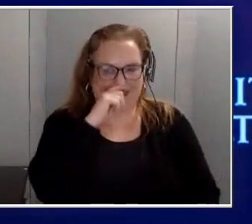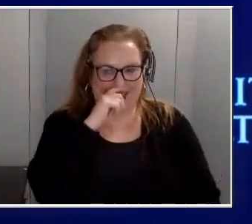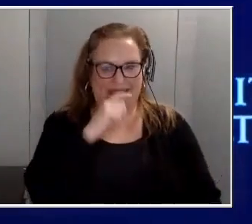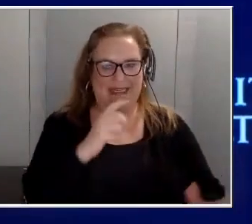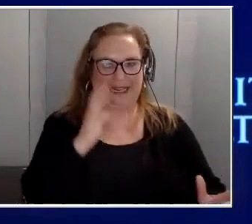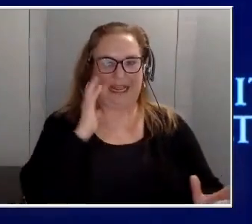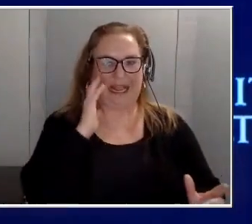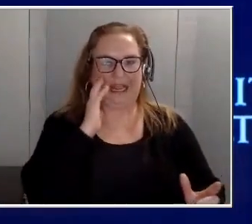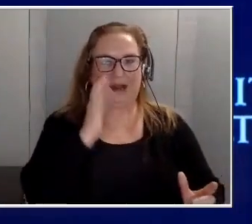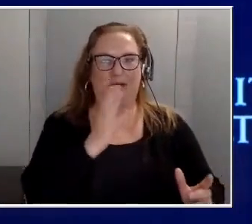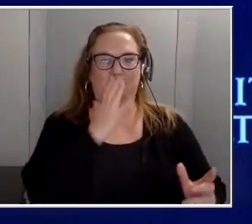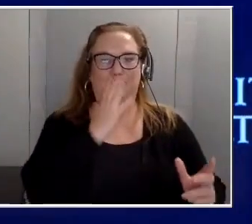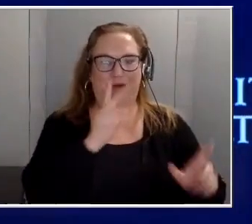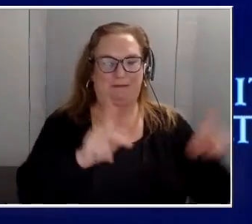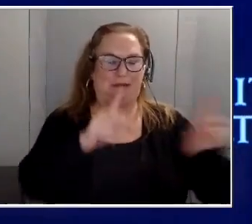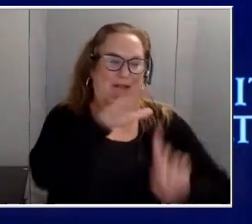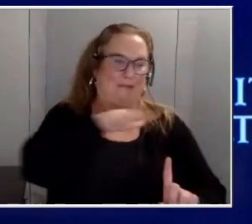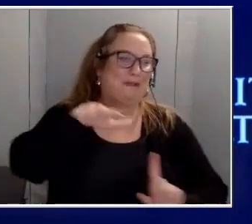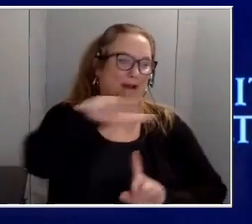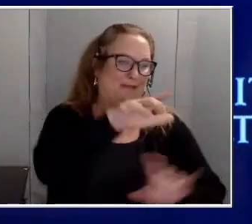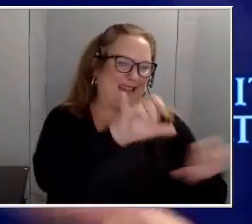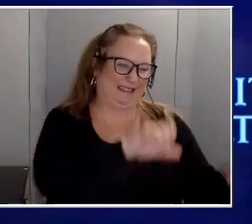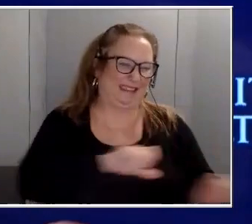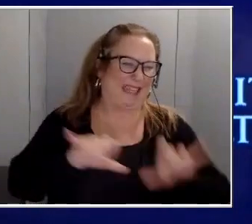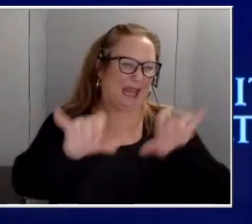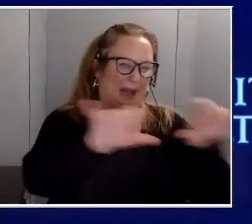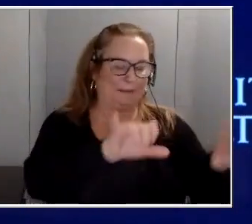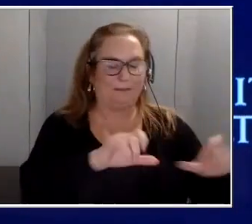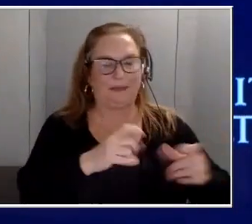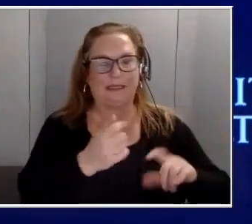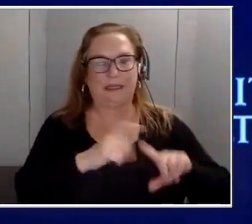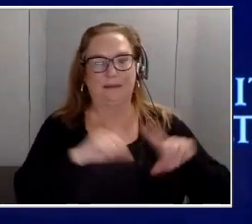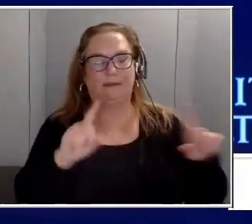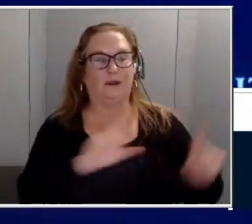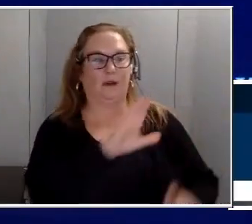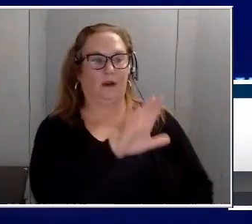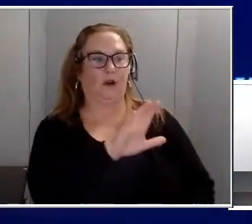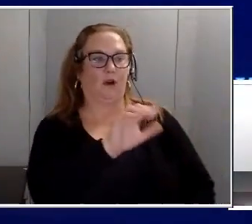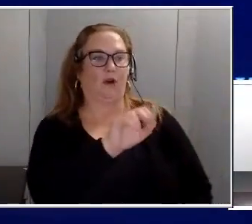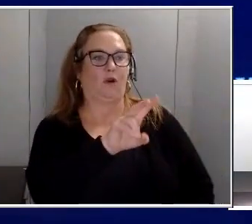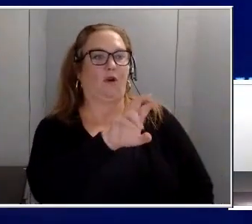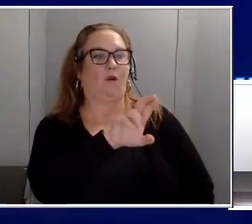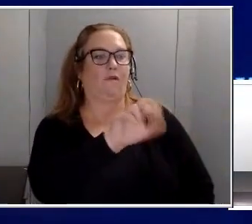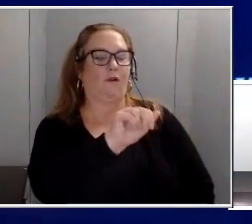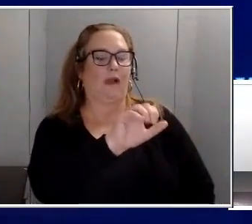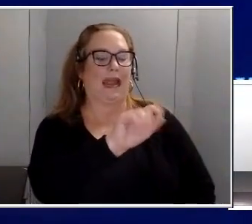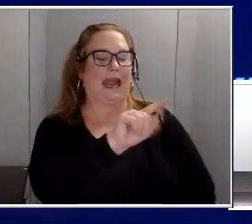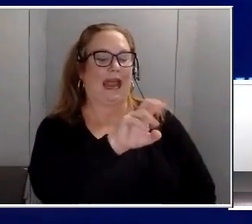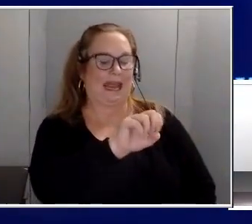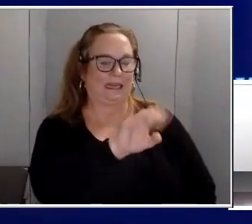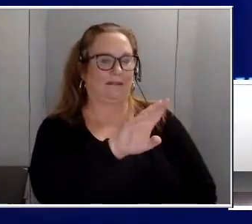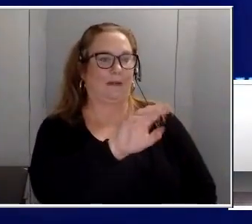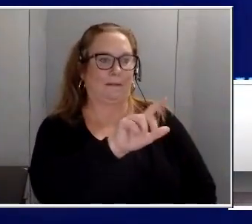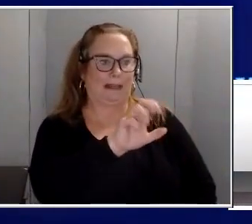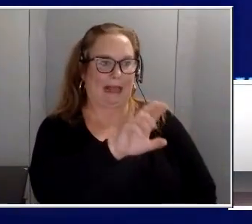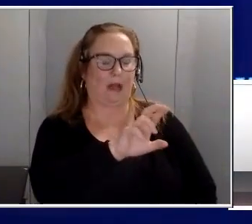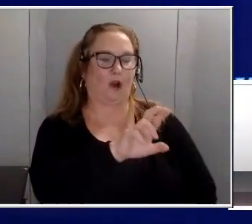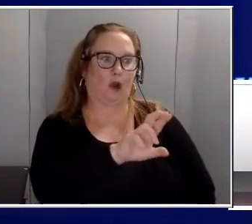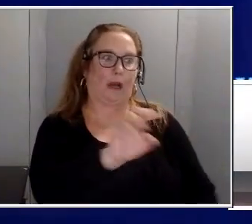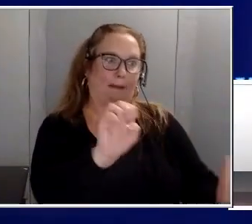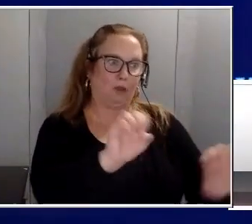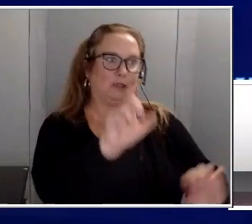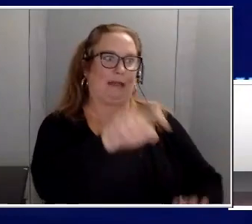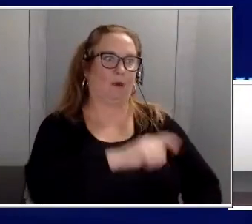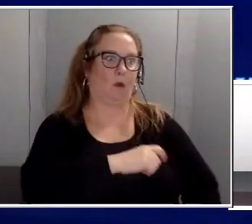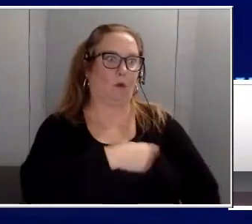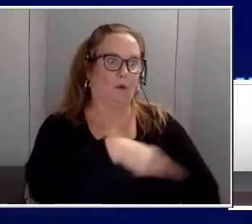in good company. So that's a little bit different. What Tracy has was overactive bladder, that I gotta go right now. Got it. What you're talking